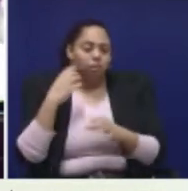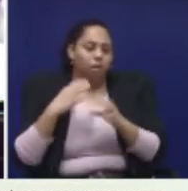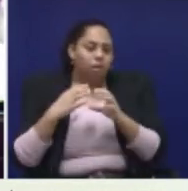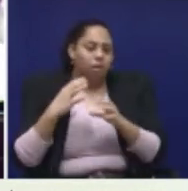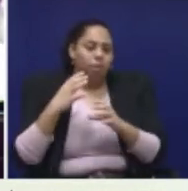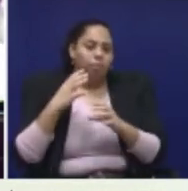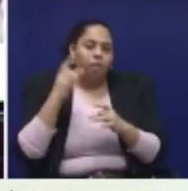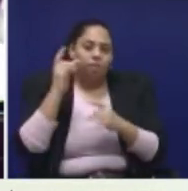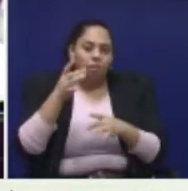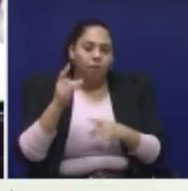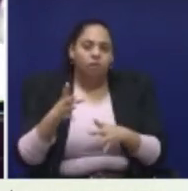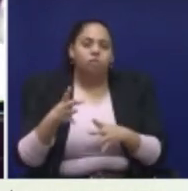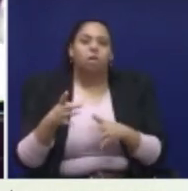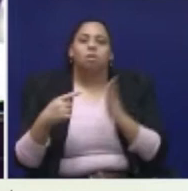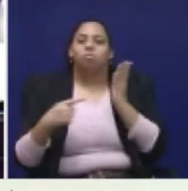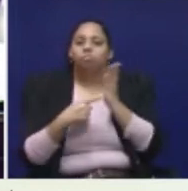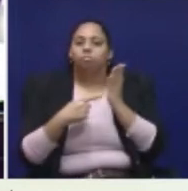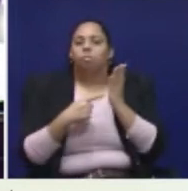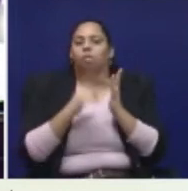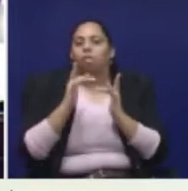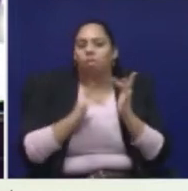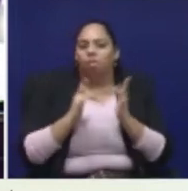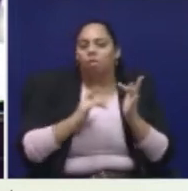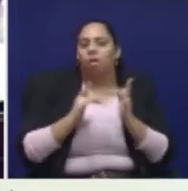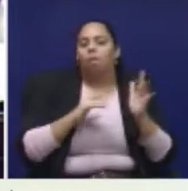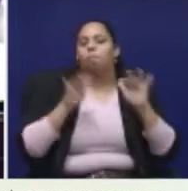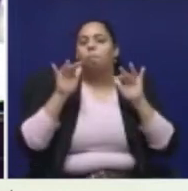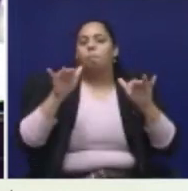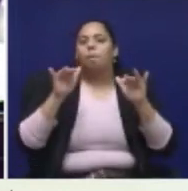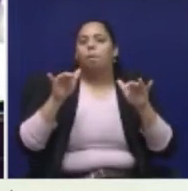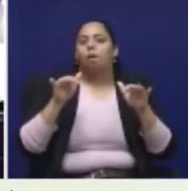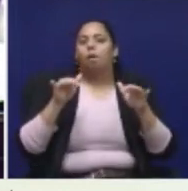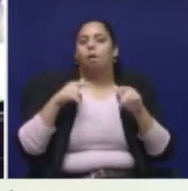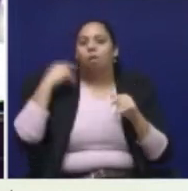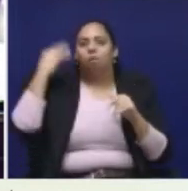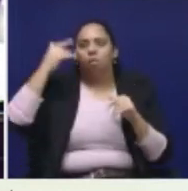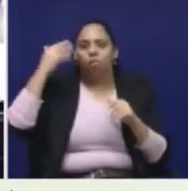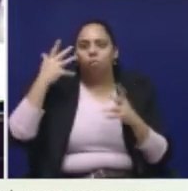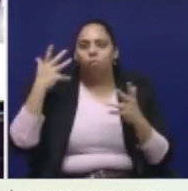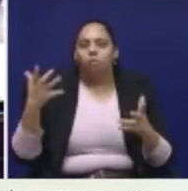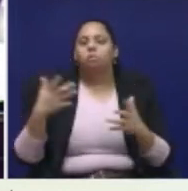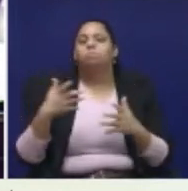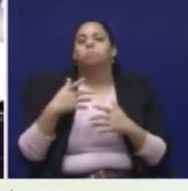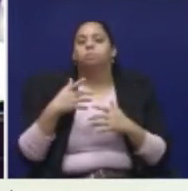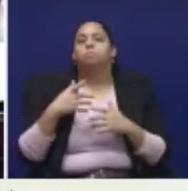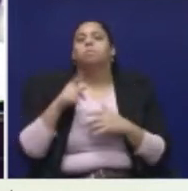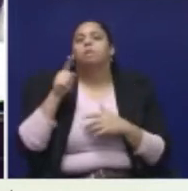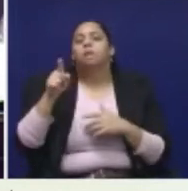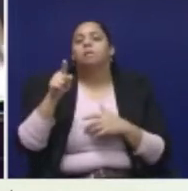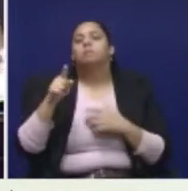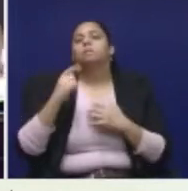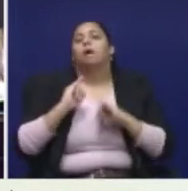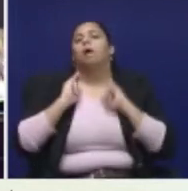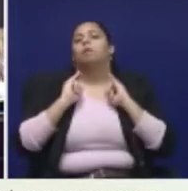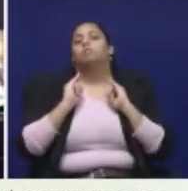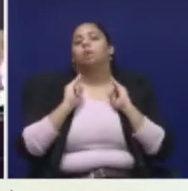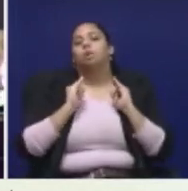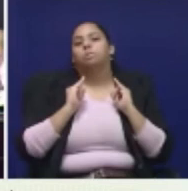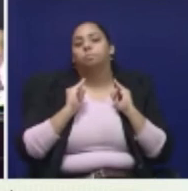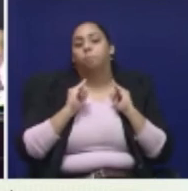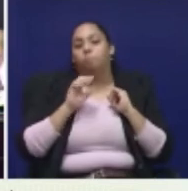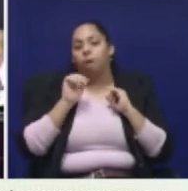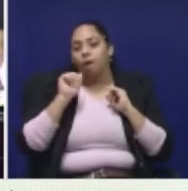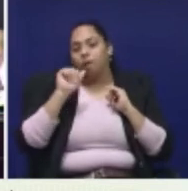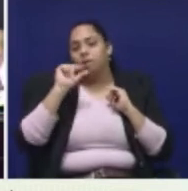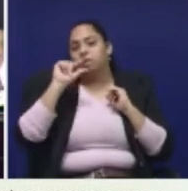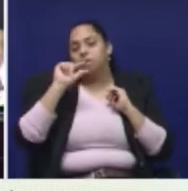digital disruption, and growing public skepticism, this mandate has never been more urgent. The